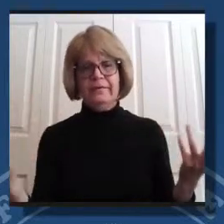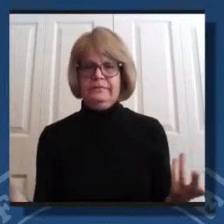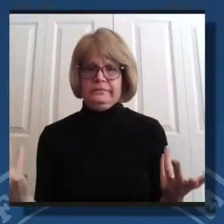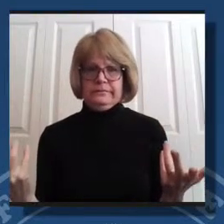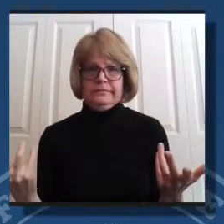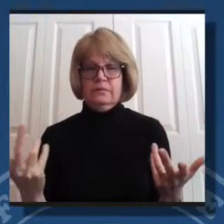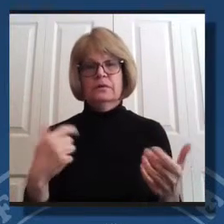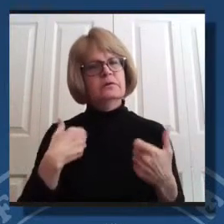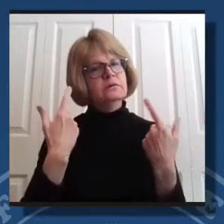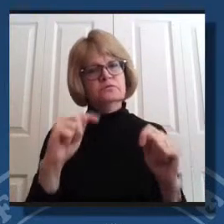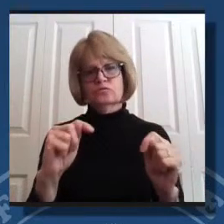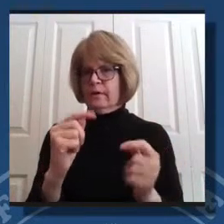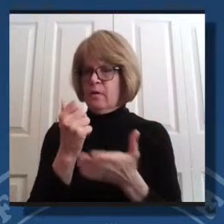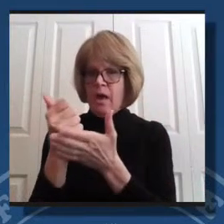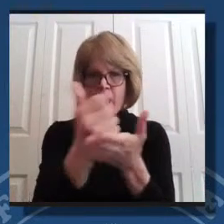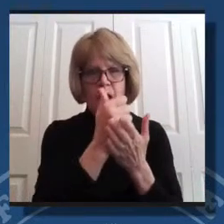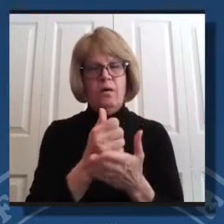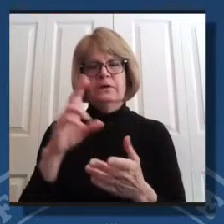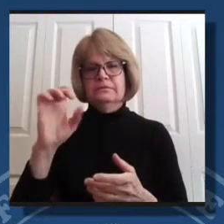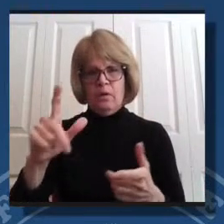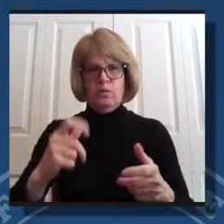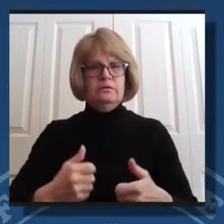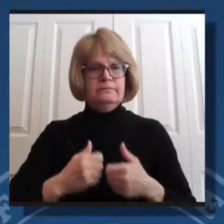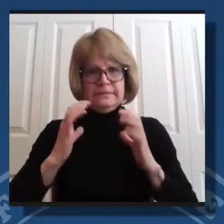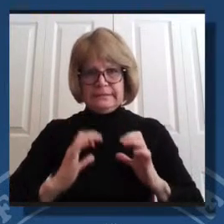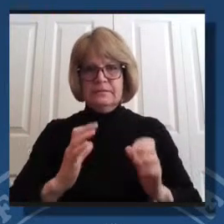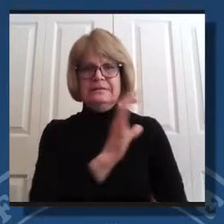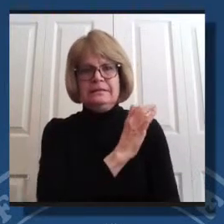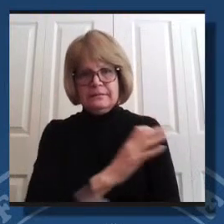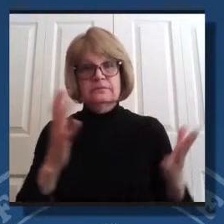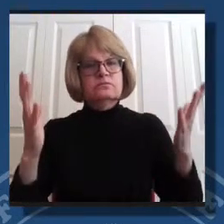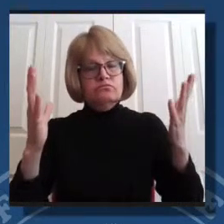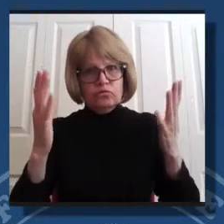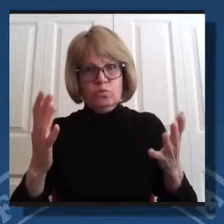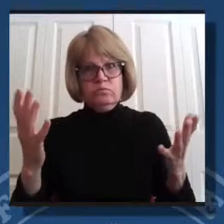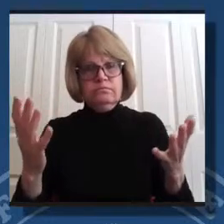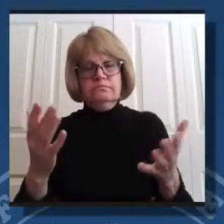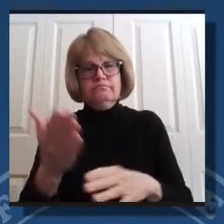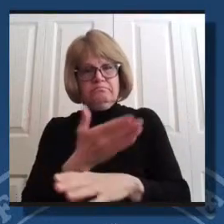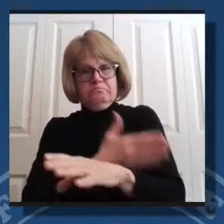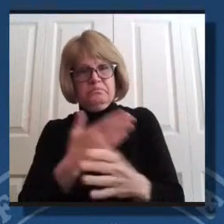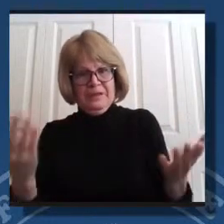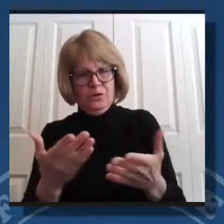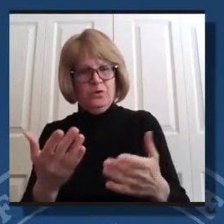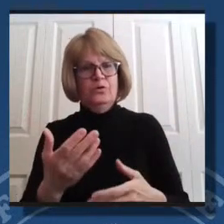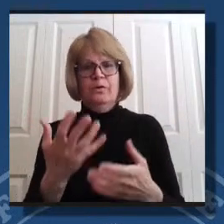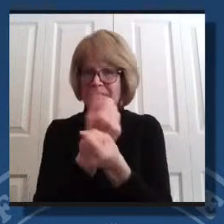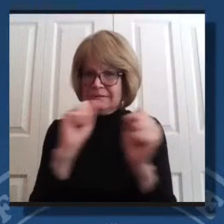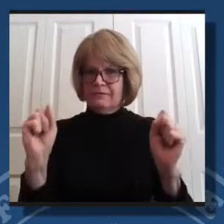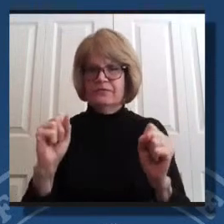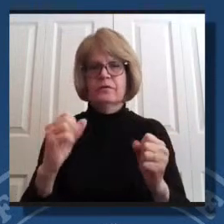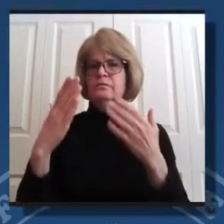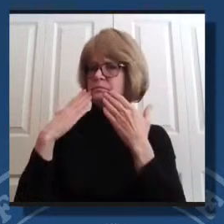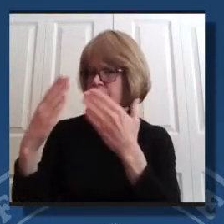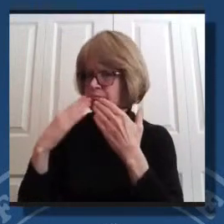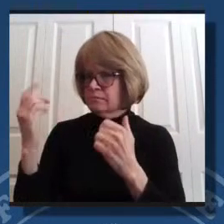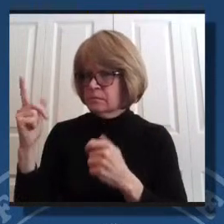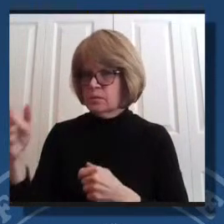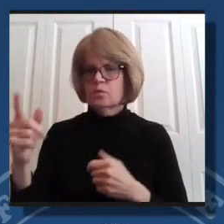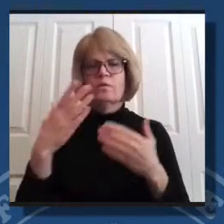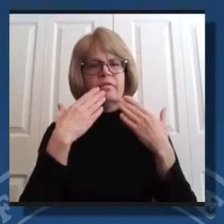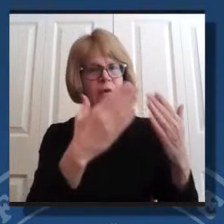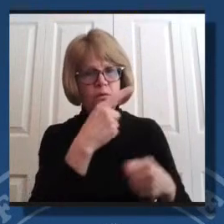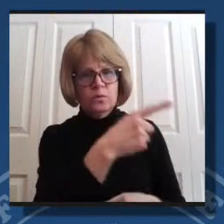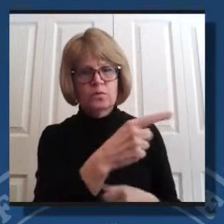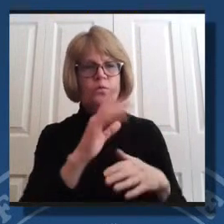constituents battle this problem. So I want to thank everybody here. I want to thank you, Senator, and I want to thank you also,